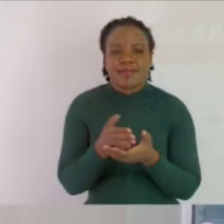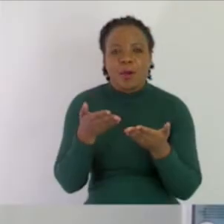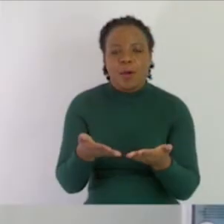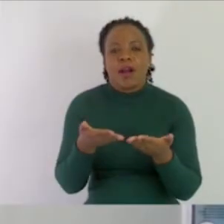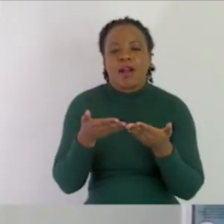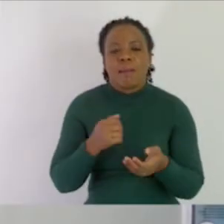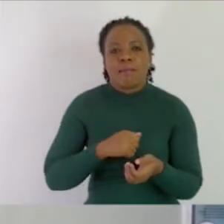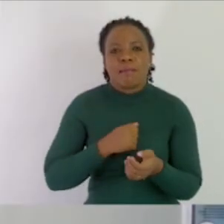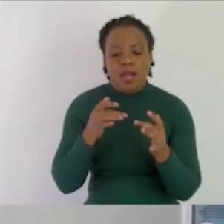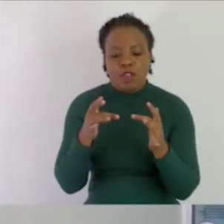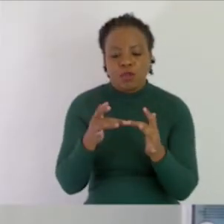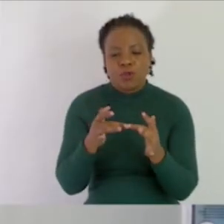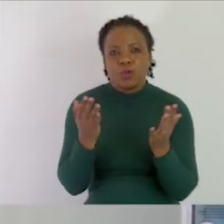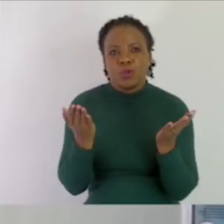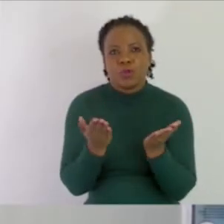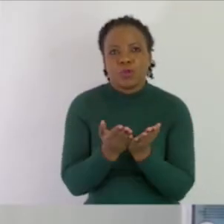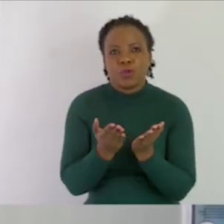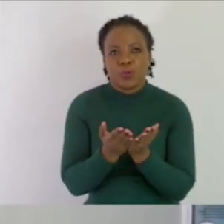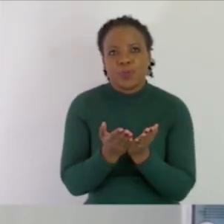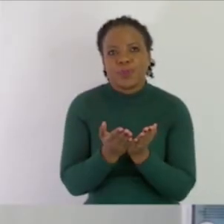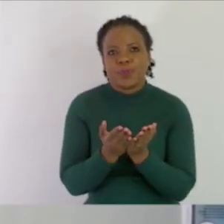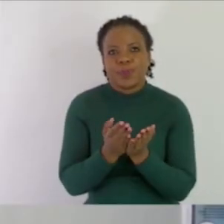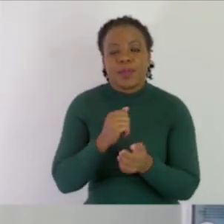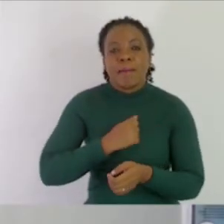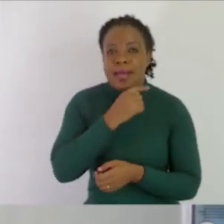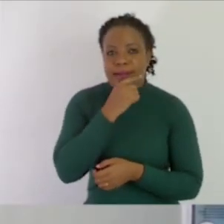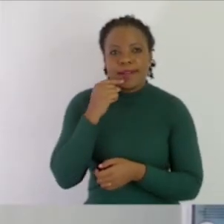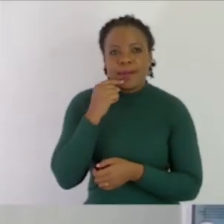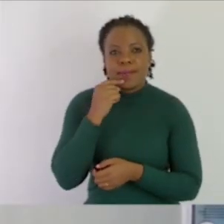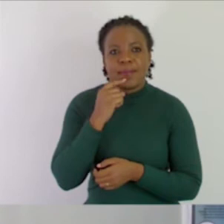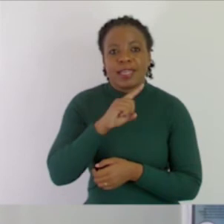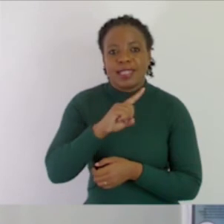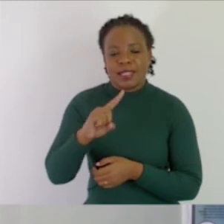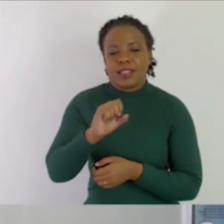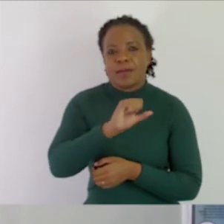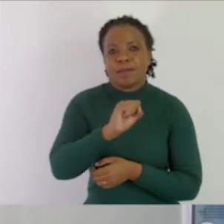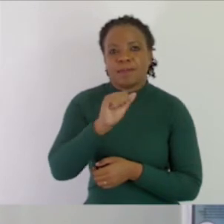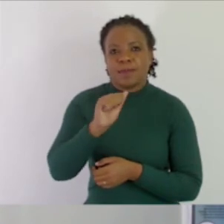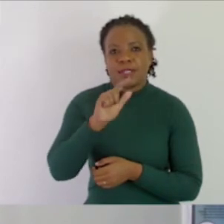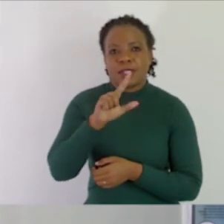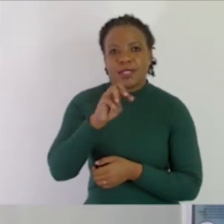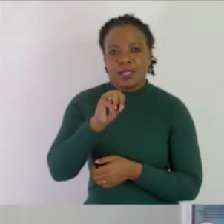Welcome to my Zone Online School. My name is Teacher Kennedy.